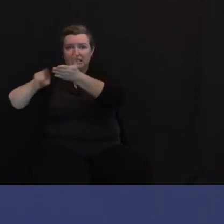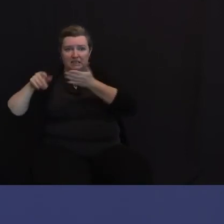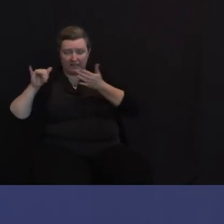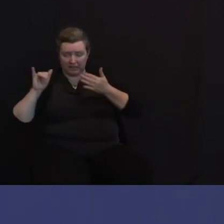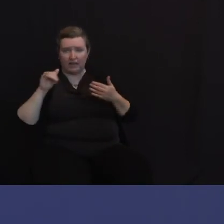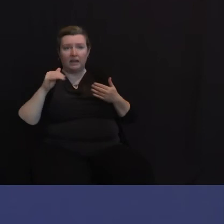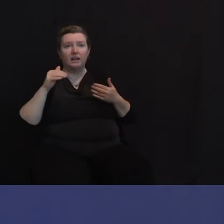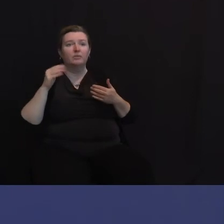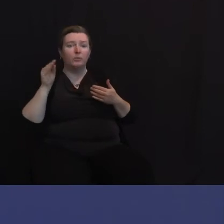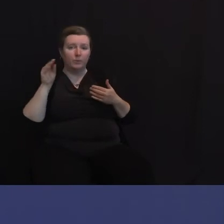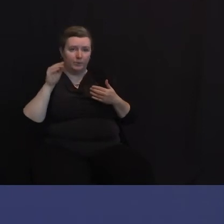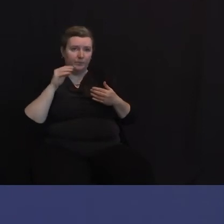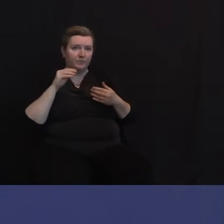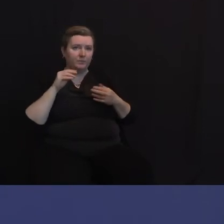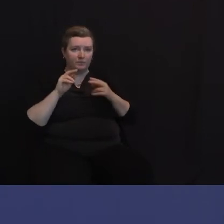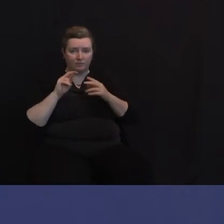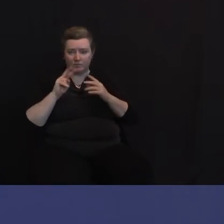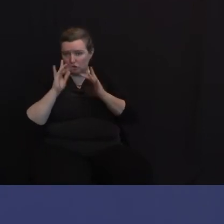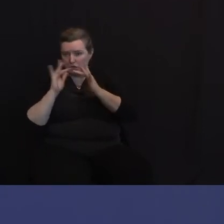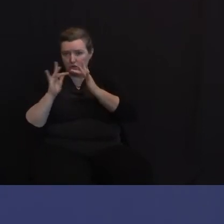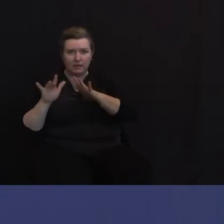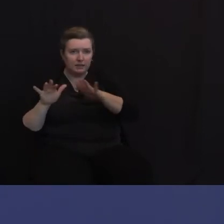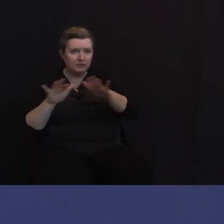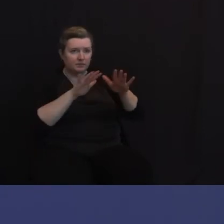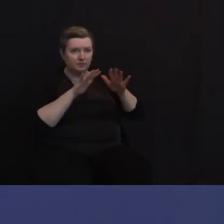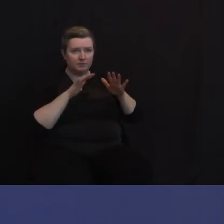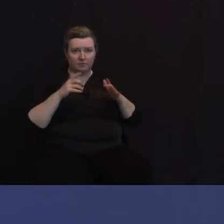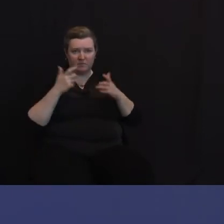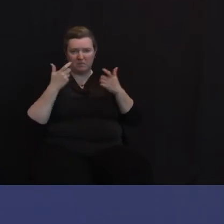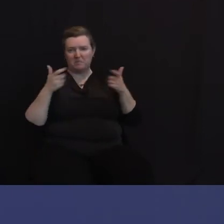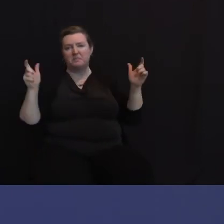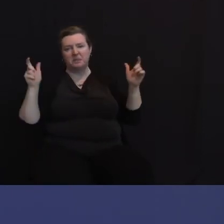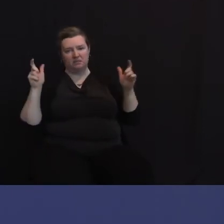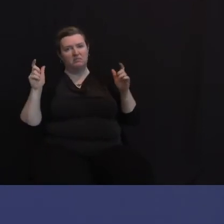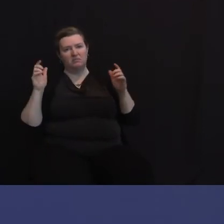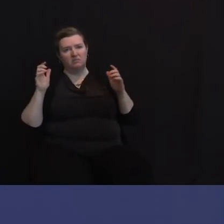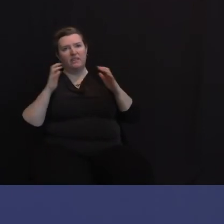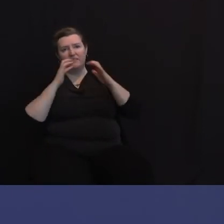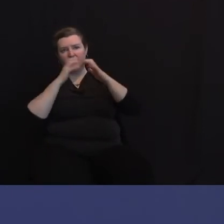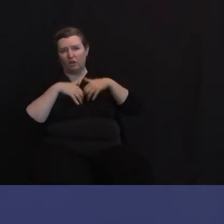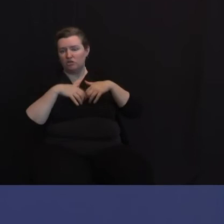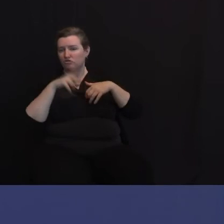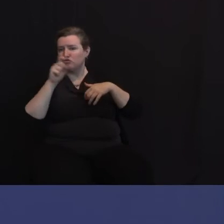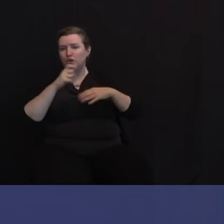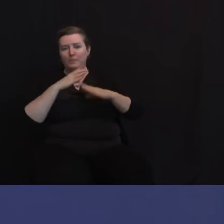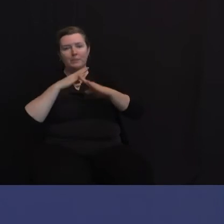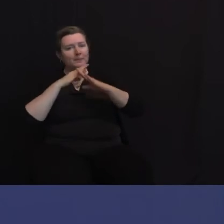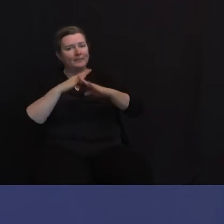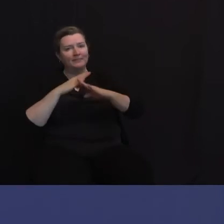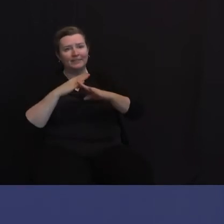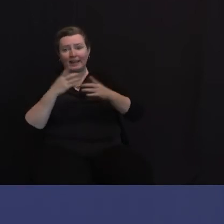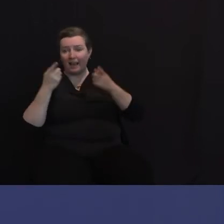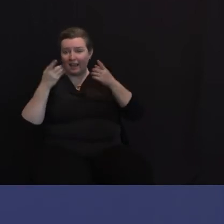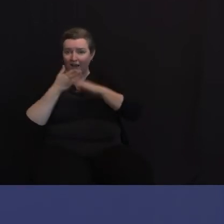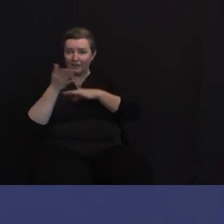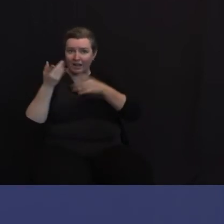huge national failure preempting that, but I think they're committed to making sure that as an after-action